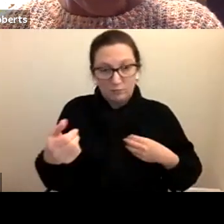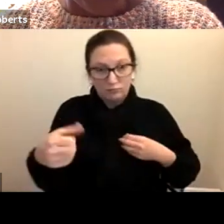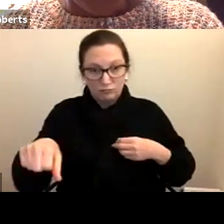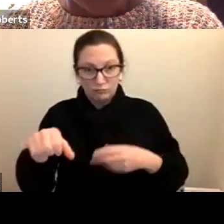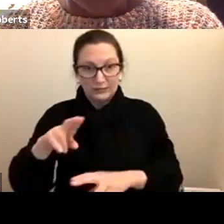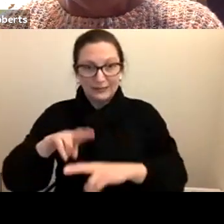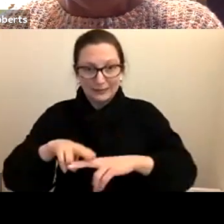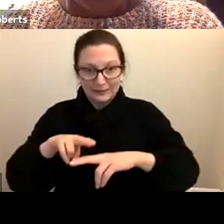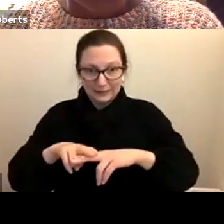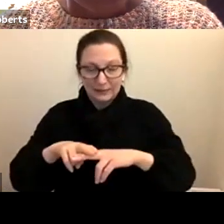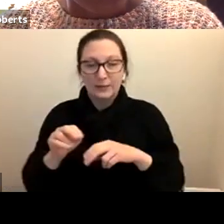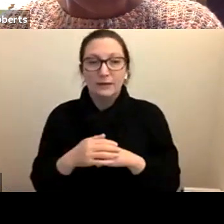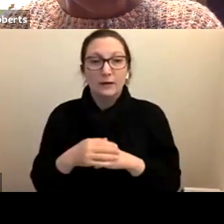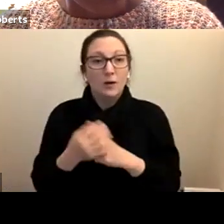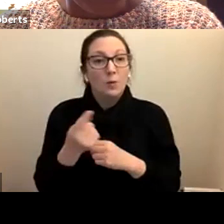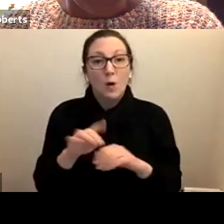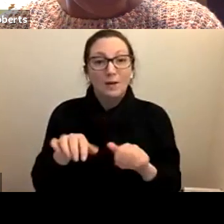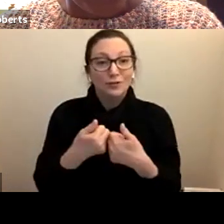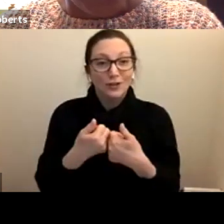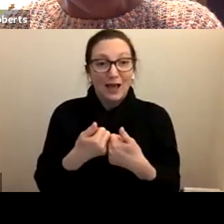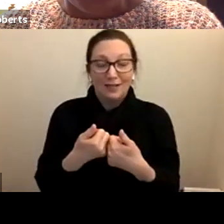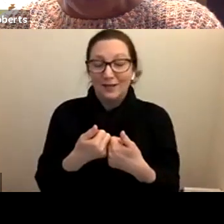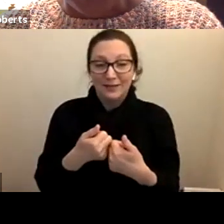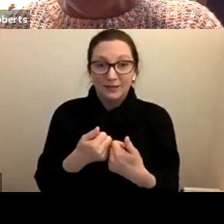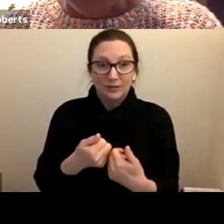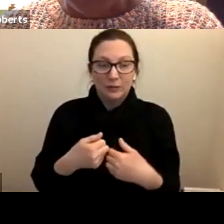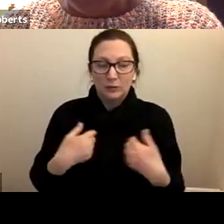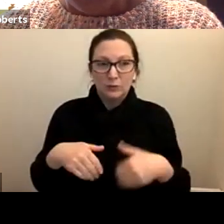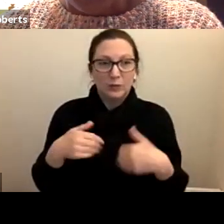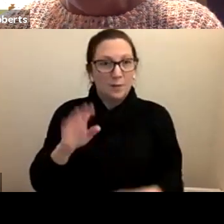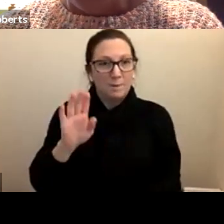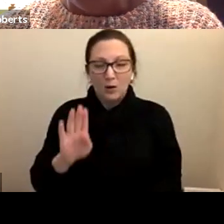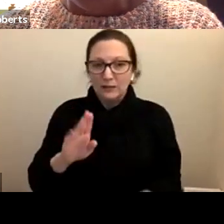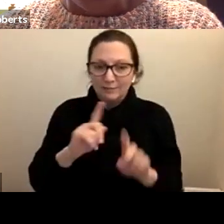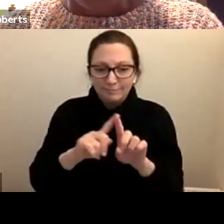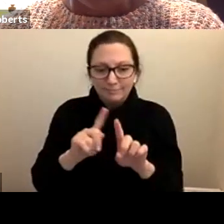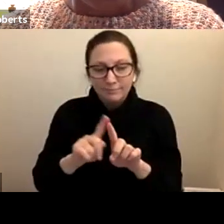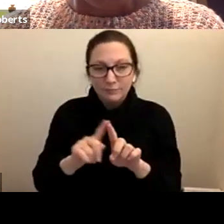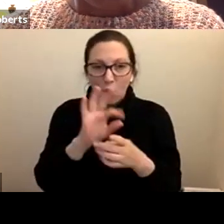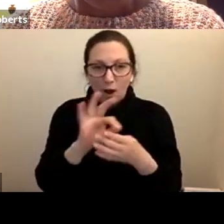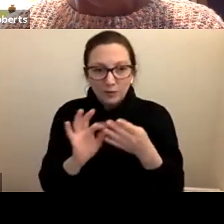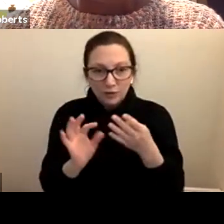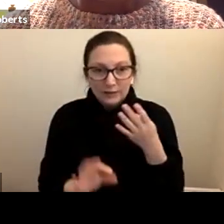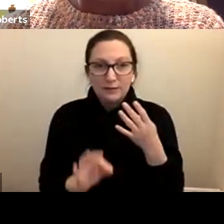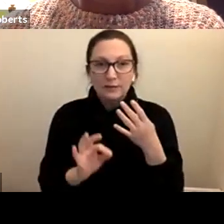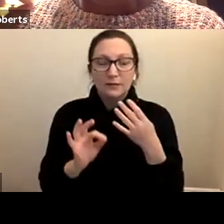the challenges in a city like Boston, where we have so many options, families are often still